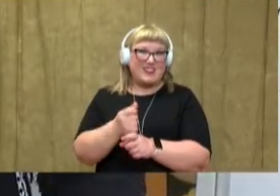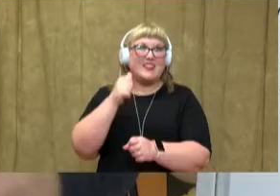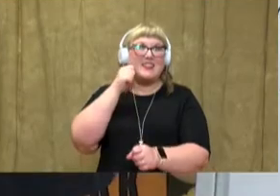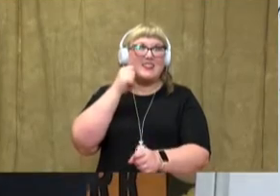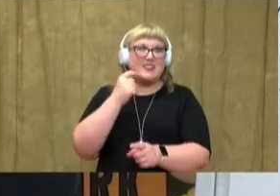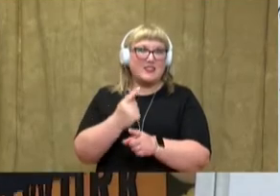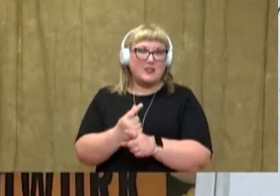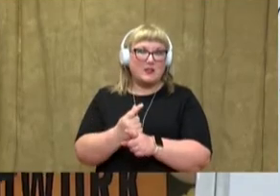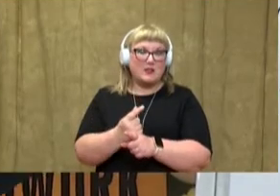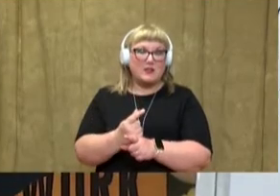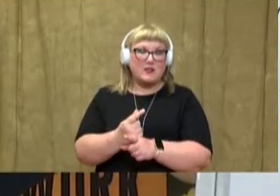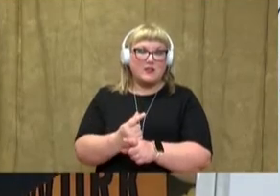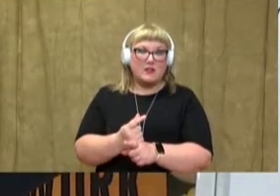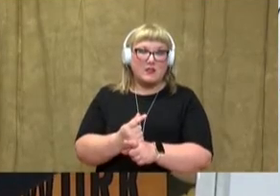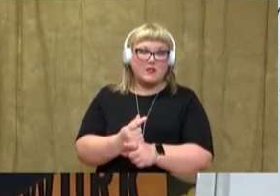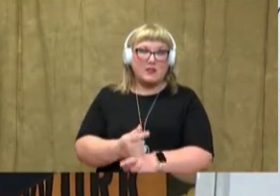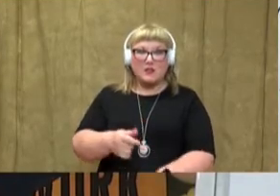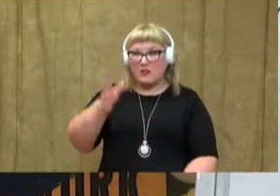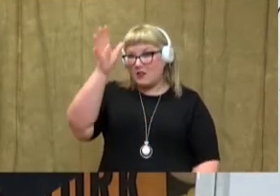Hermana. And grandpa?